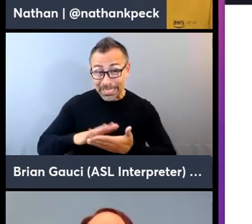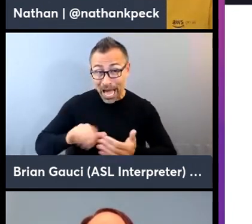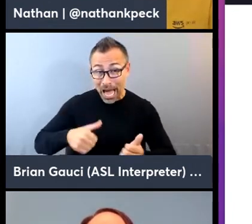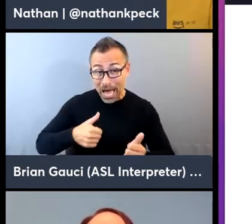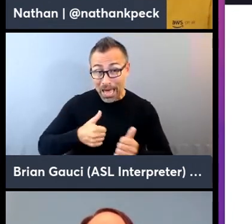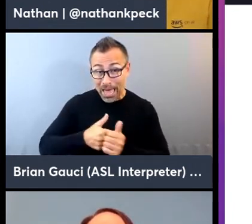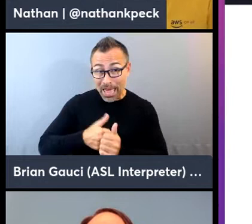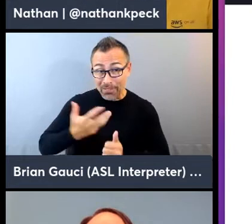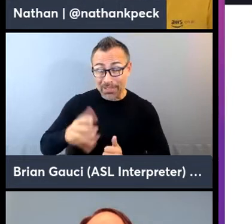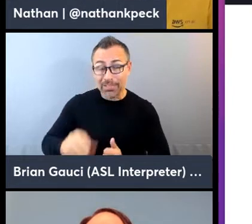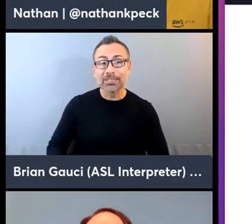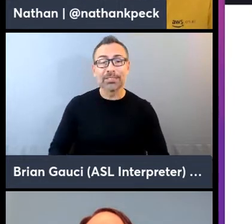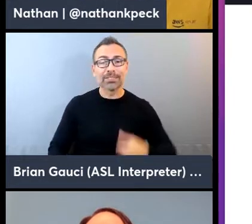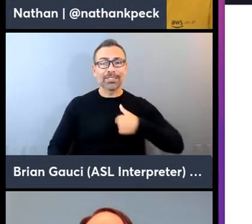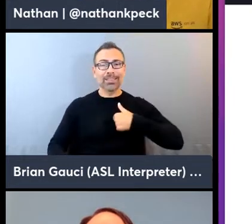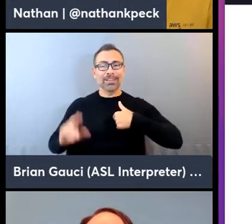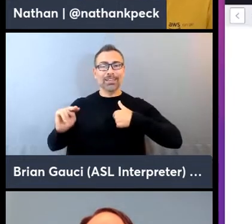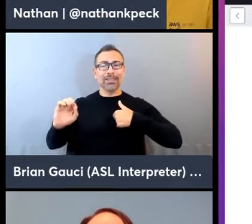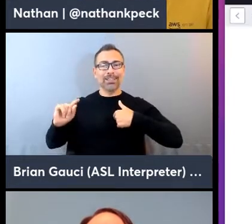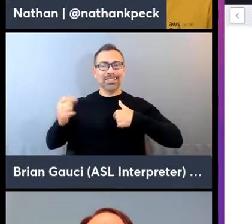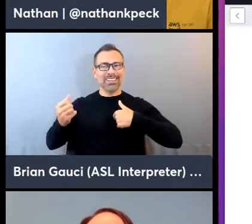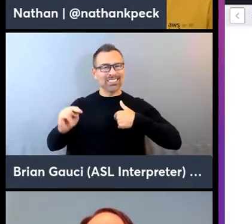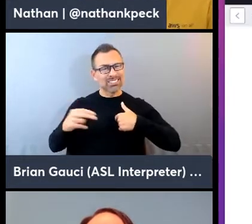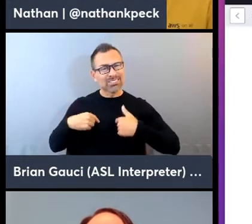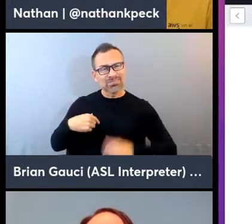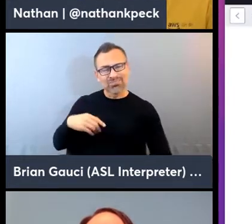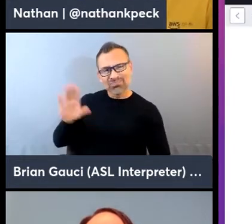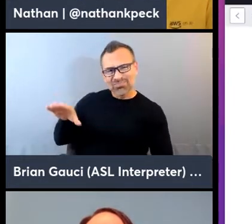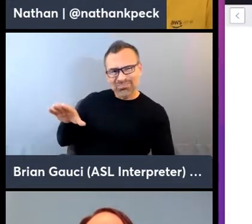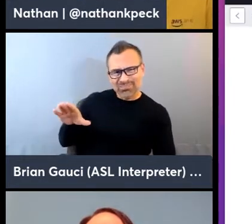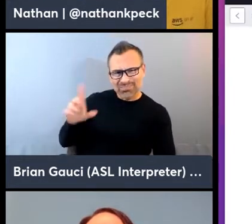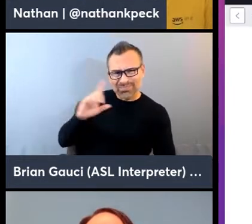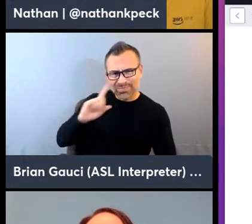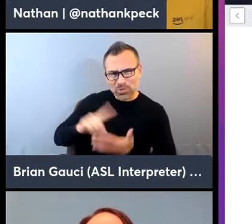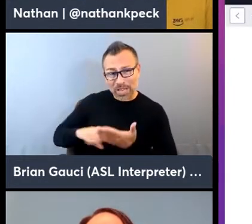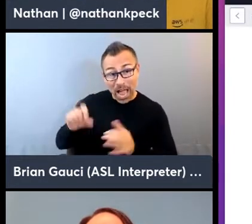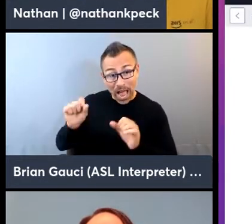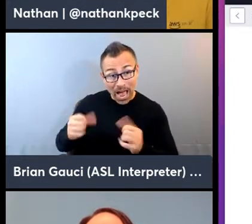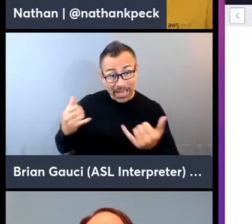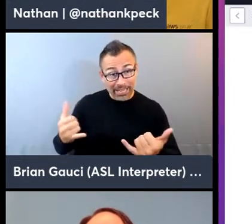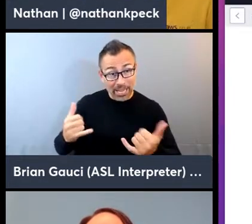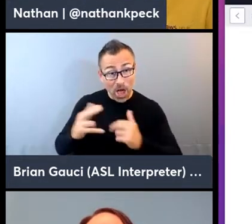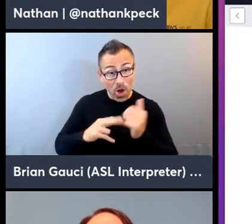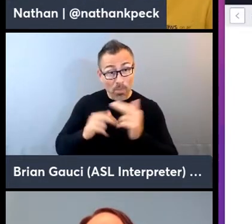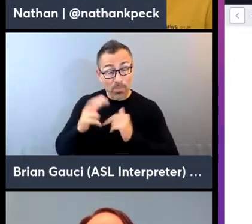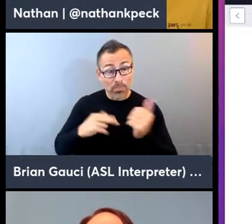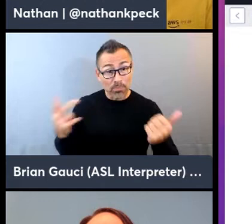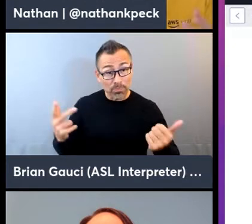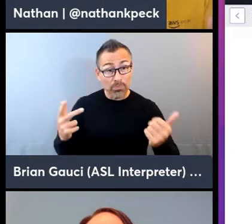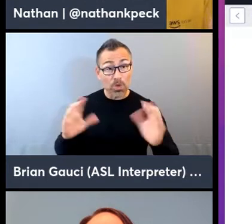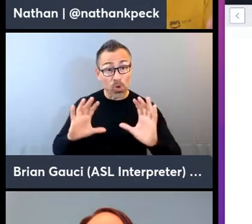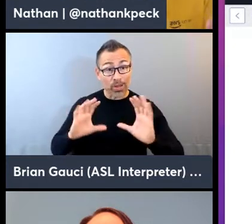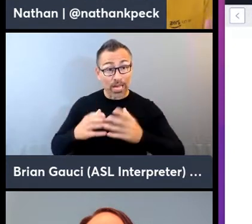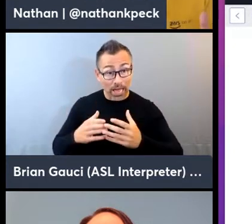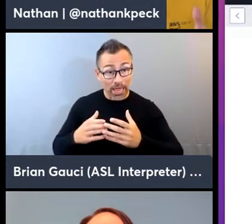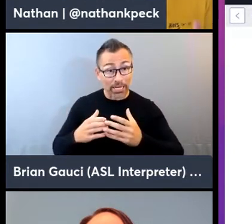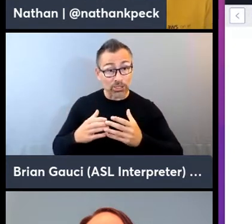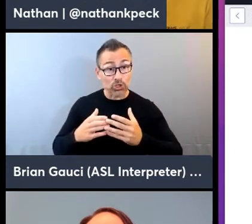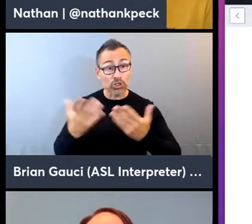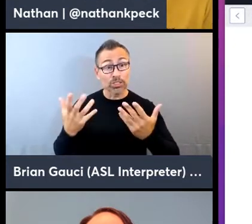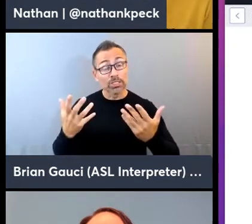if I'm understanding correctly, I can now build a collection of automations as like essentially a run book